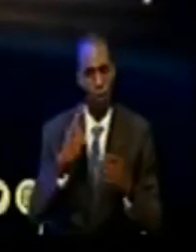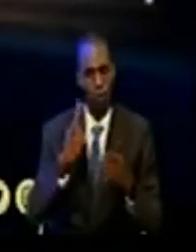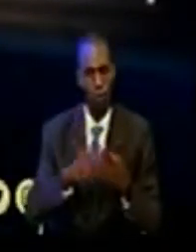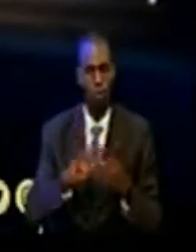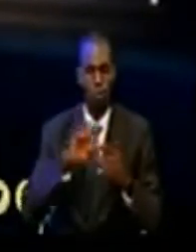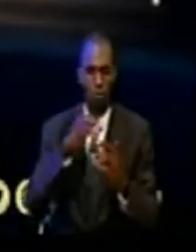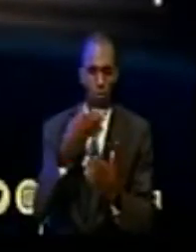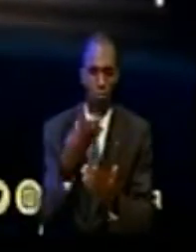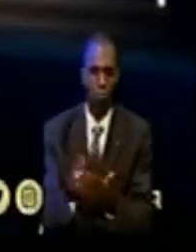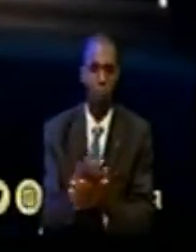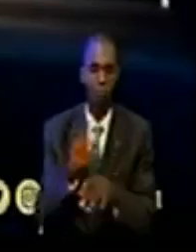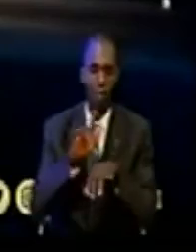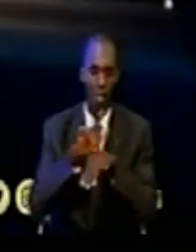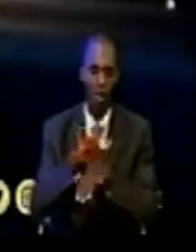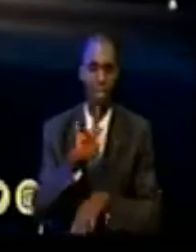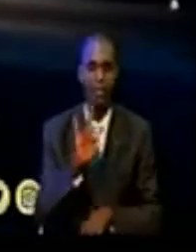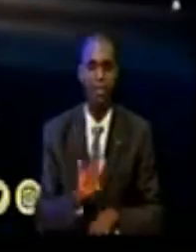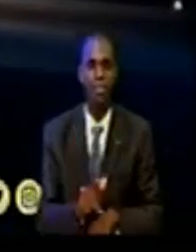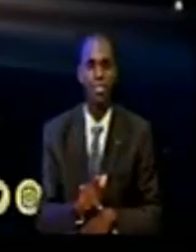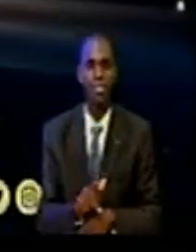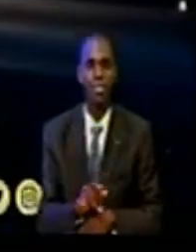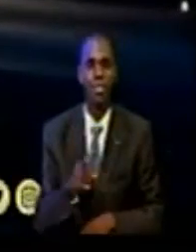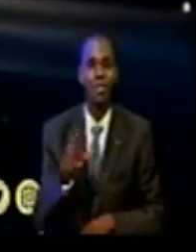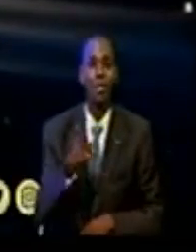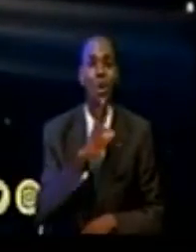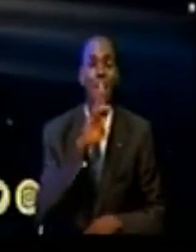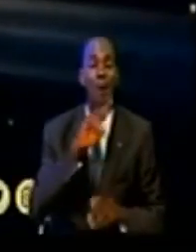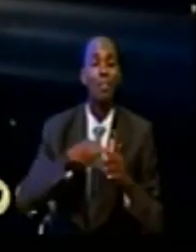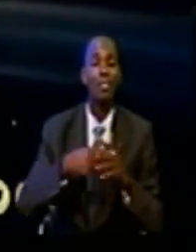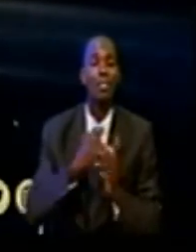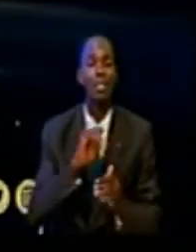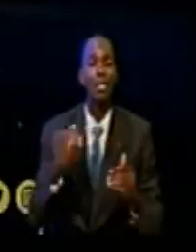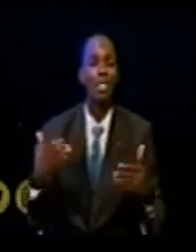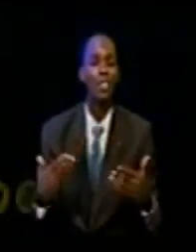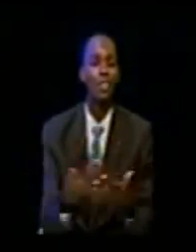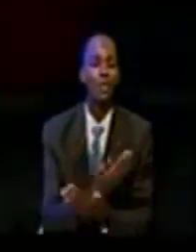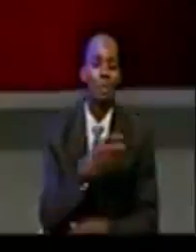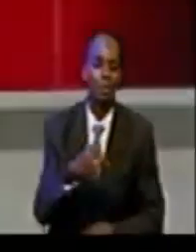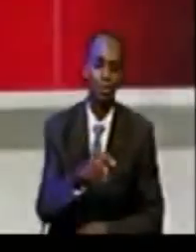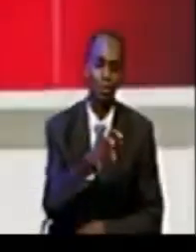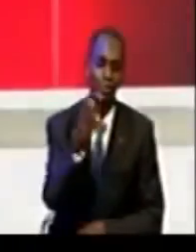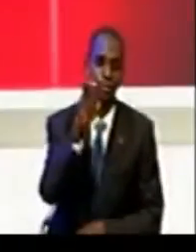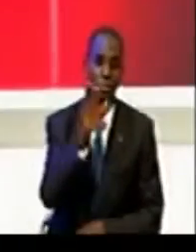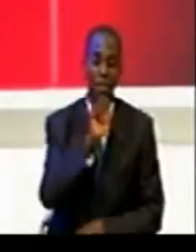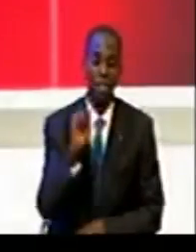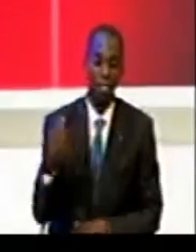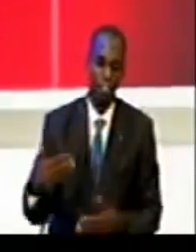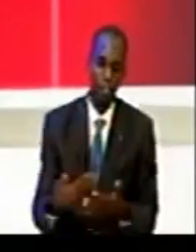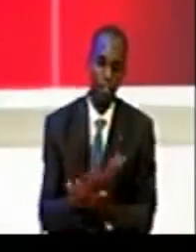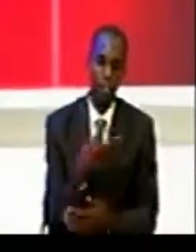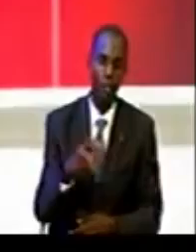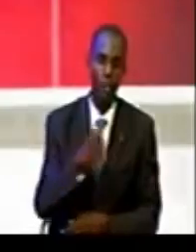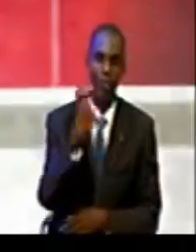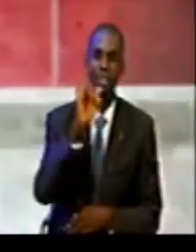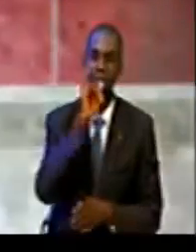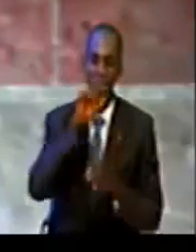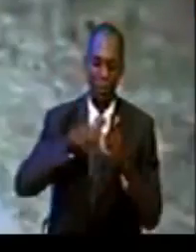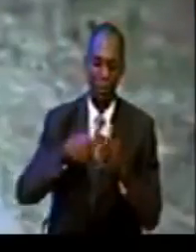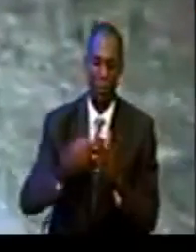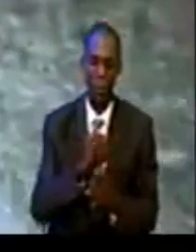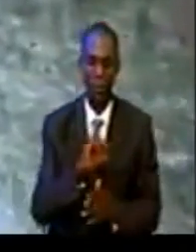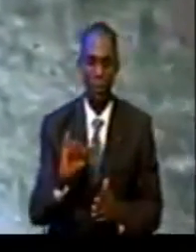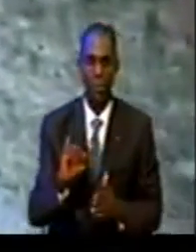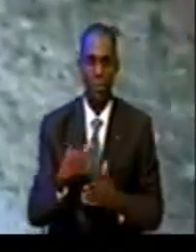Make a new decision to attend early. Join us. You are beginning a new journey. A